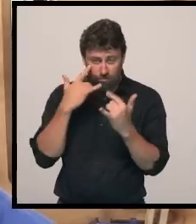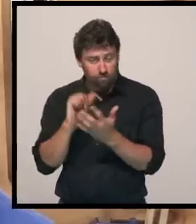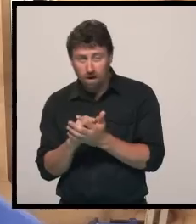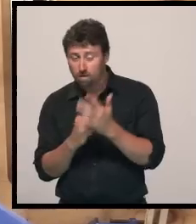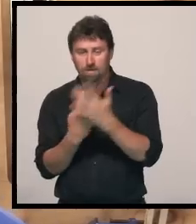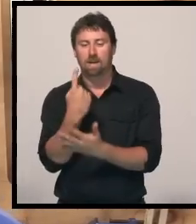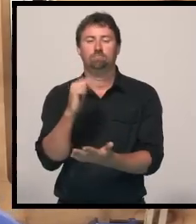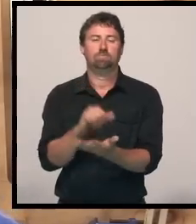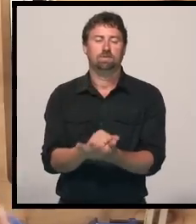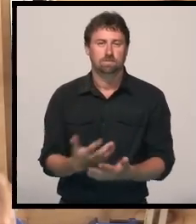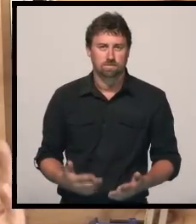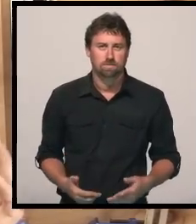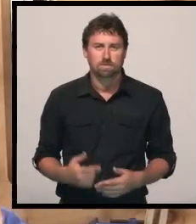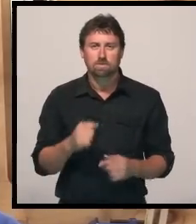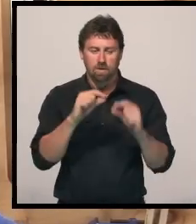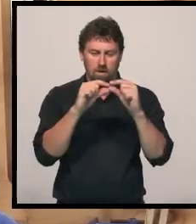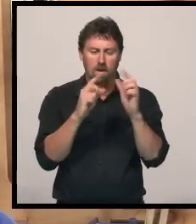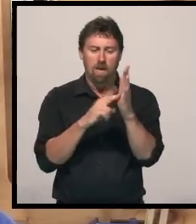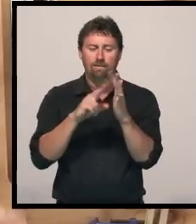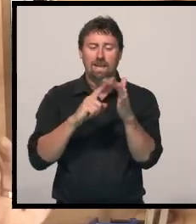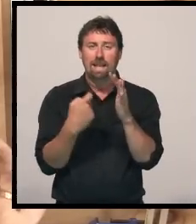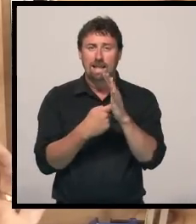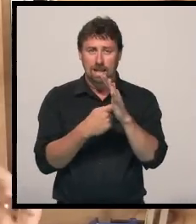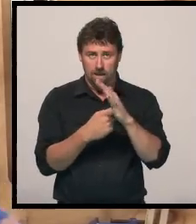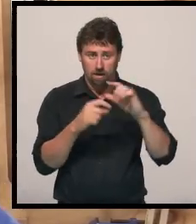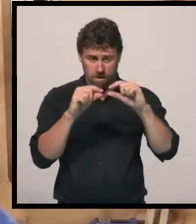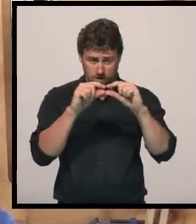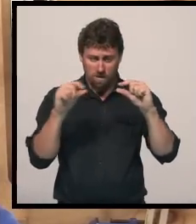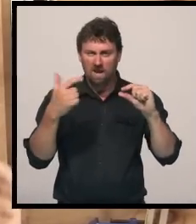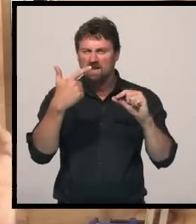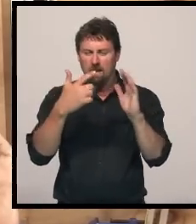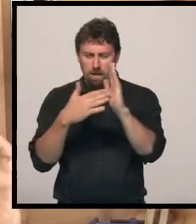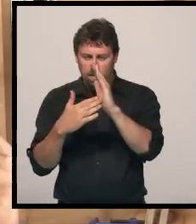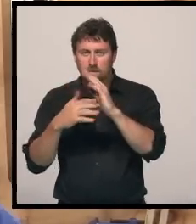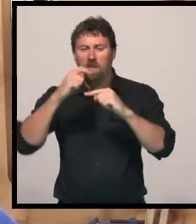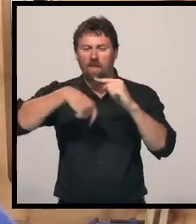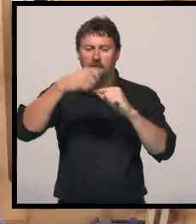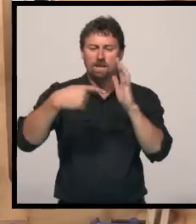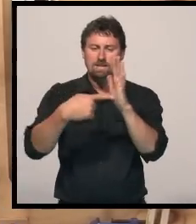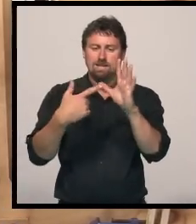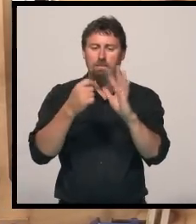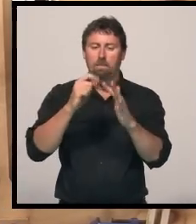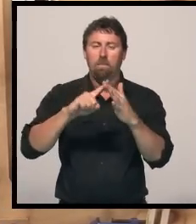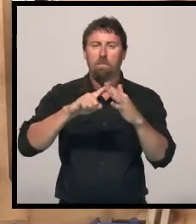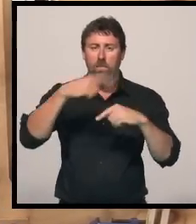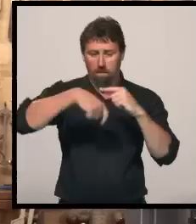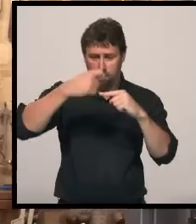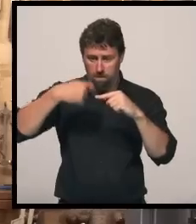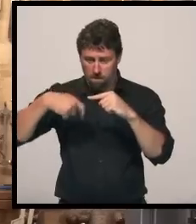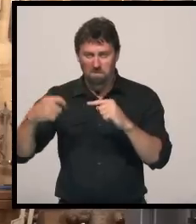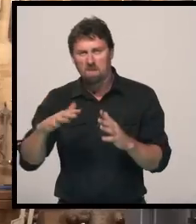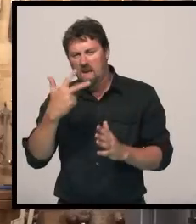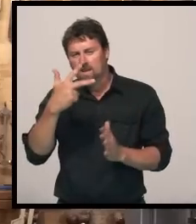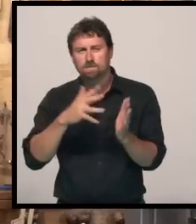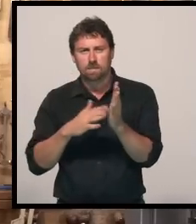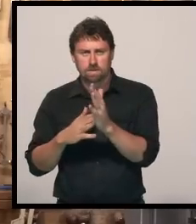mil, wrapped with masking tape. And that gives me just enough clearance, hopefully, that